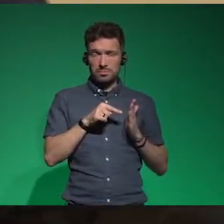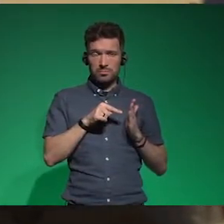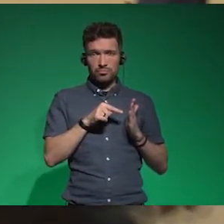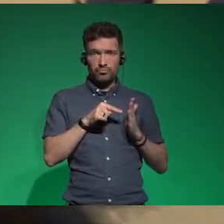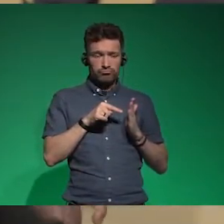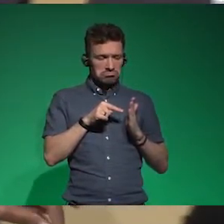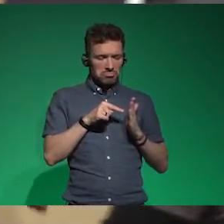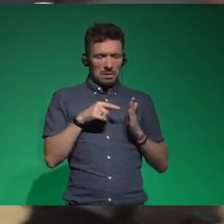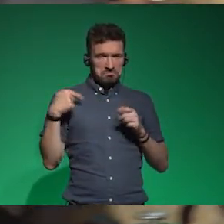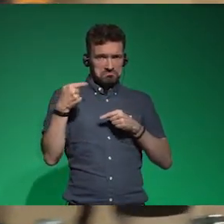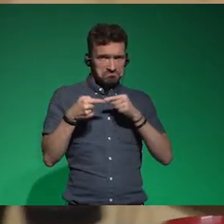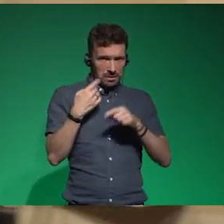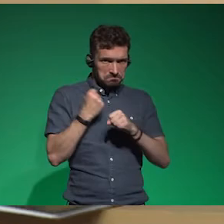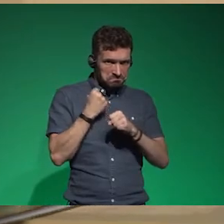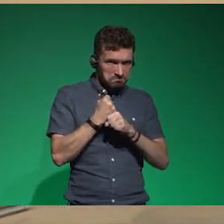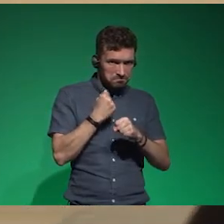And I think also that